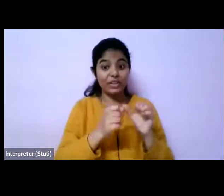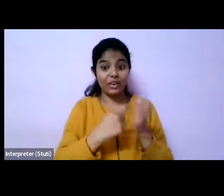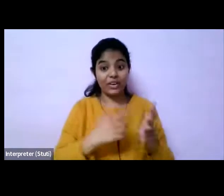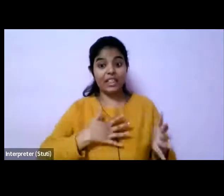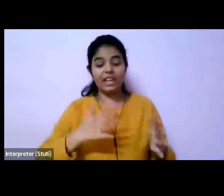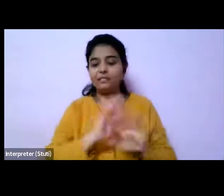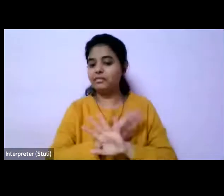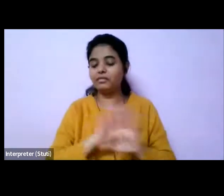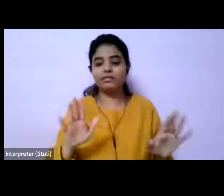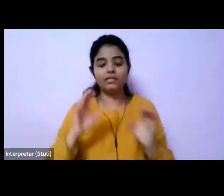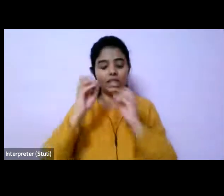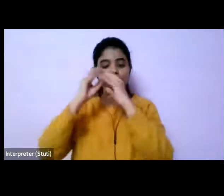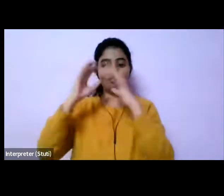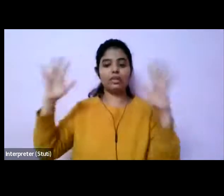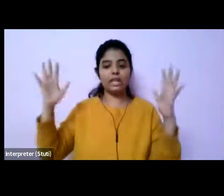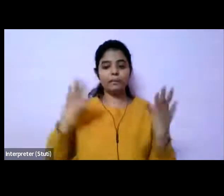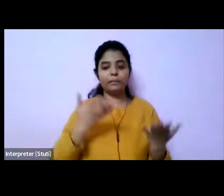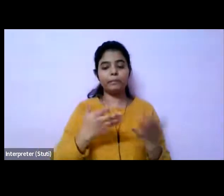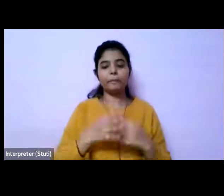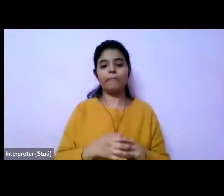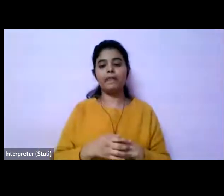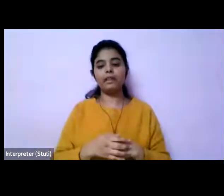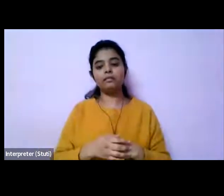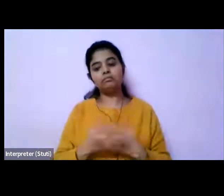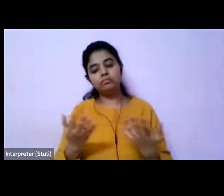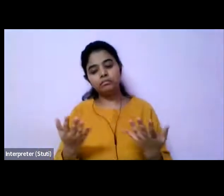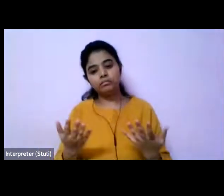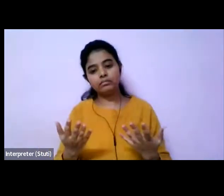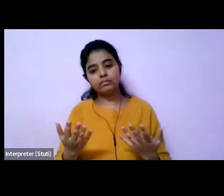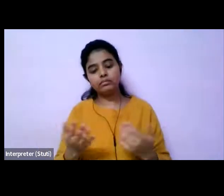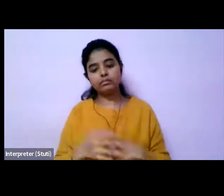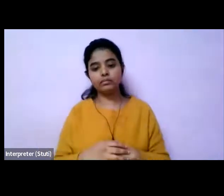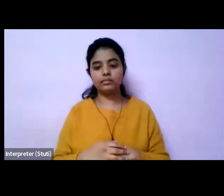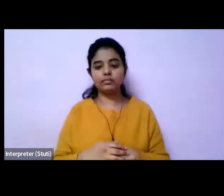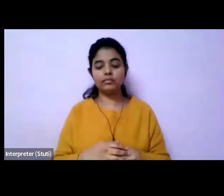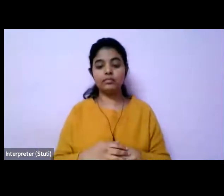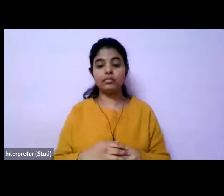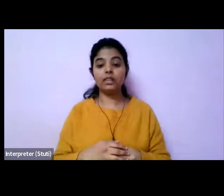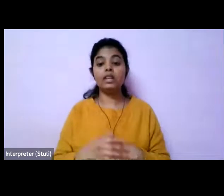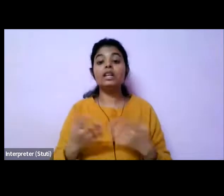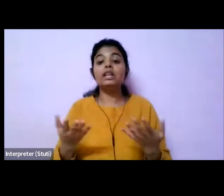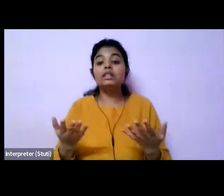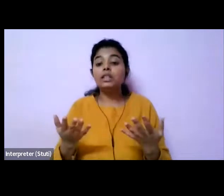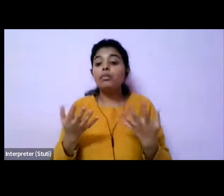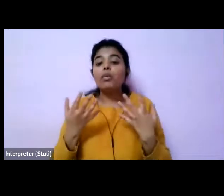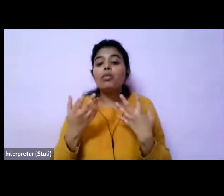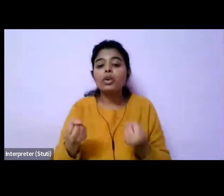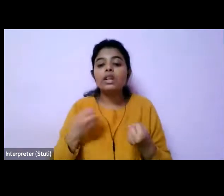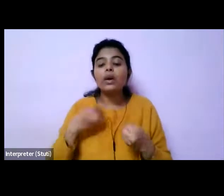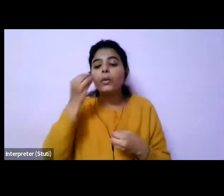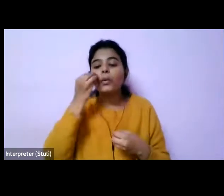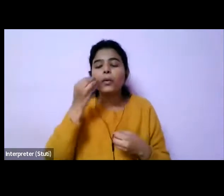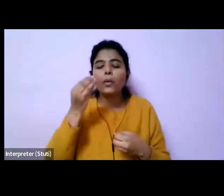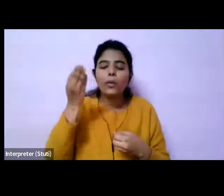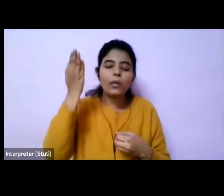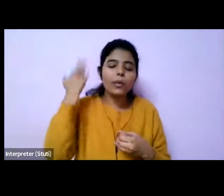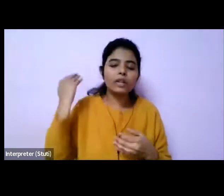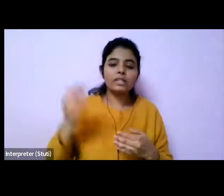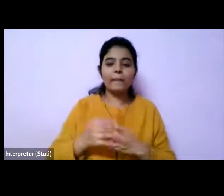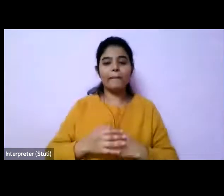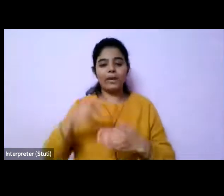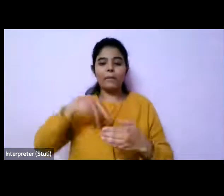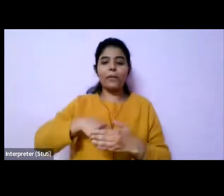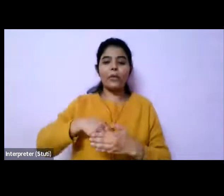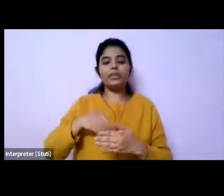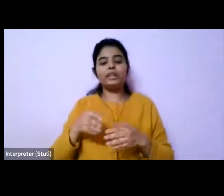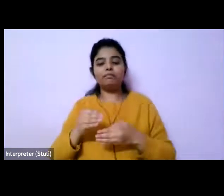because they both had the desire to go back to that kind of prenatal unity, that kind